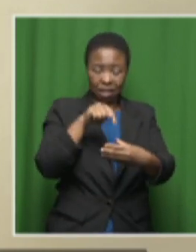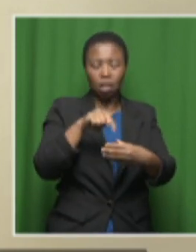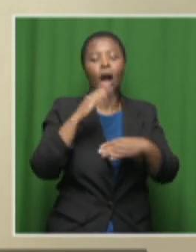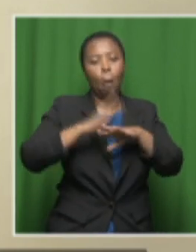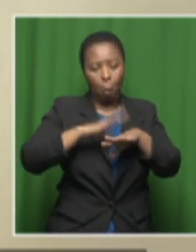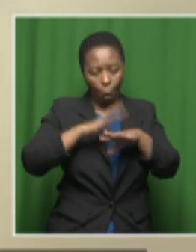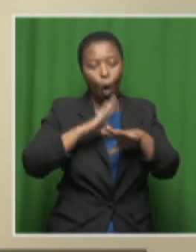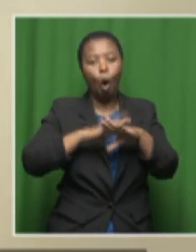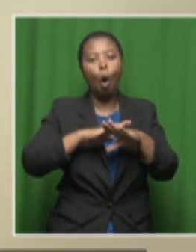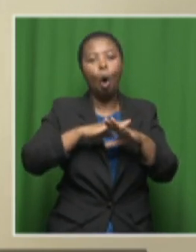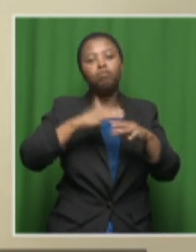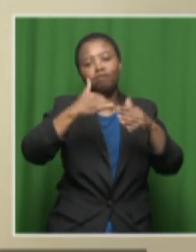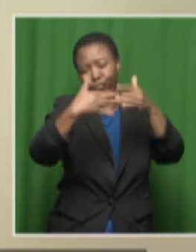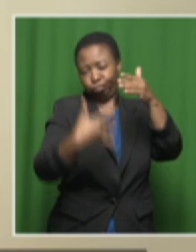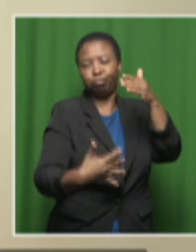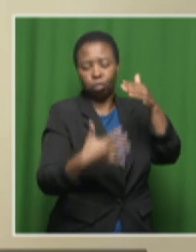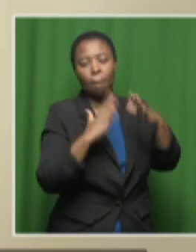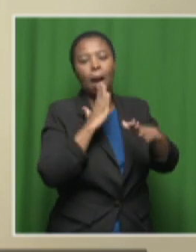themes in my work. And